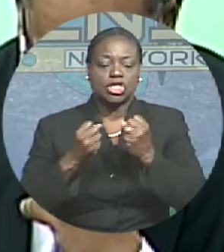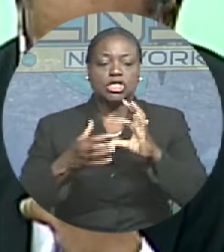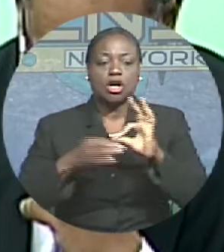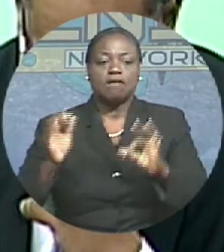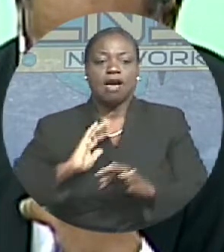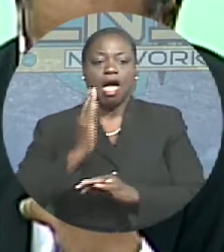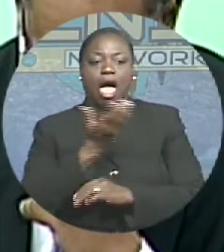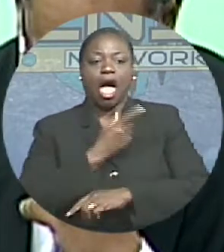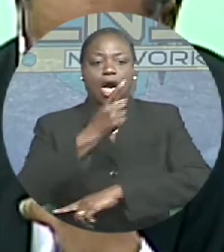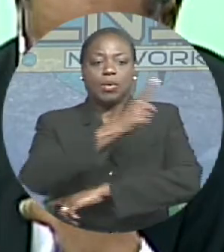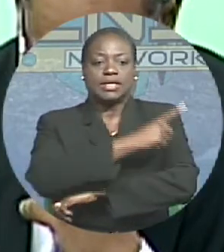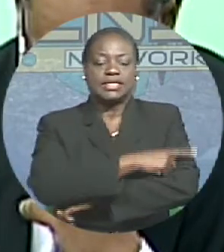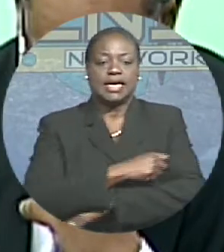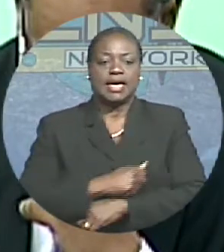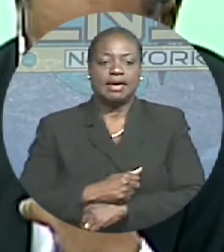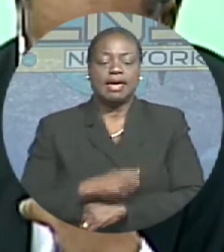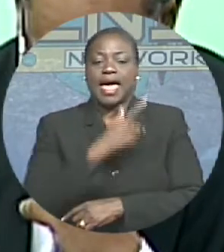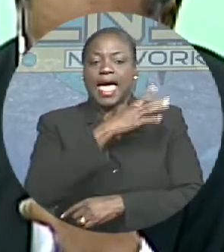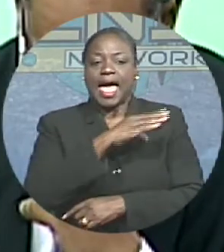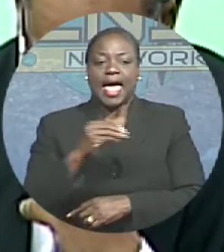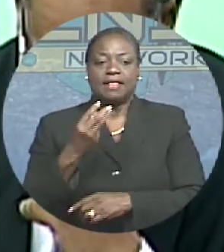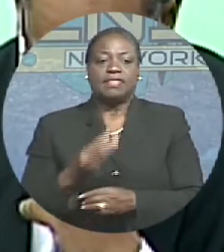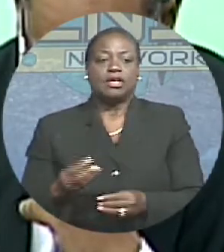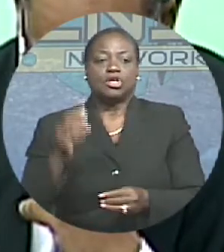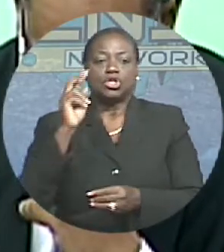people. And